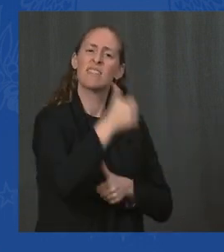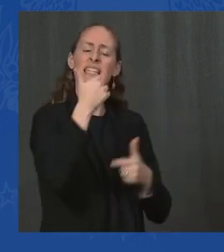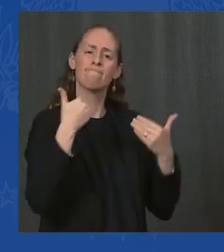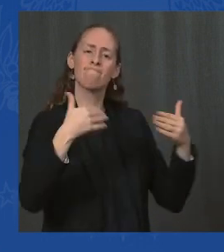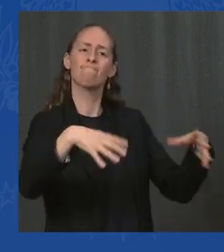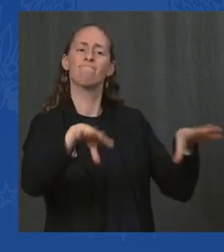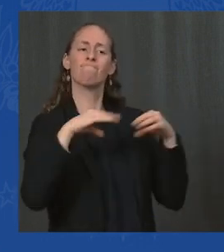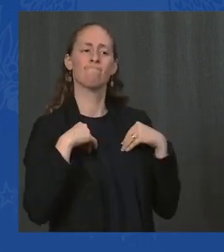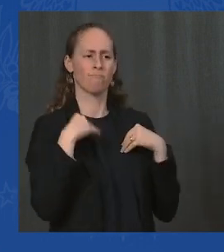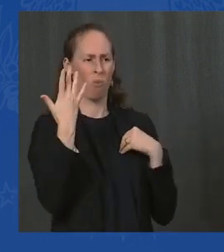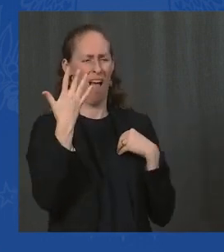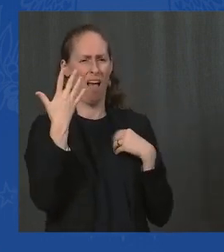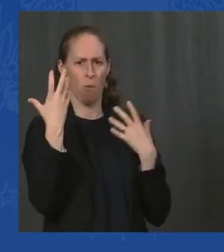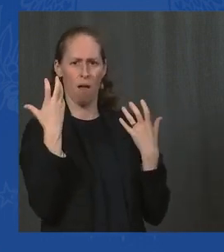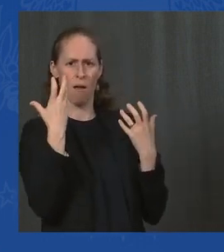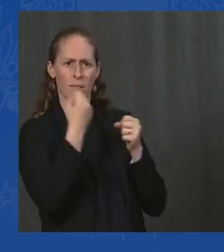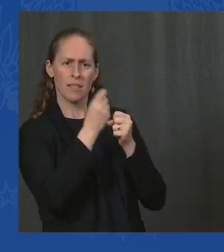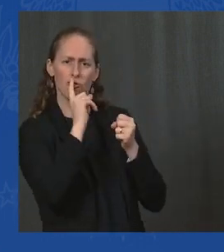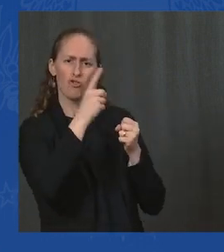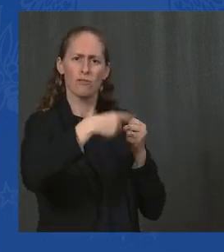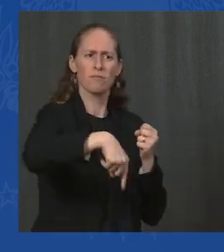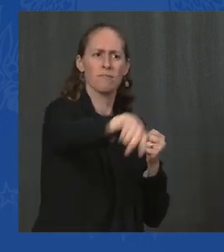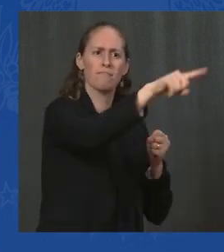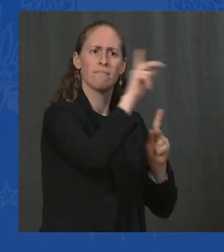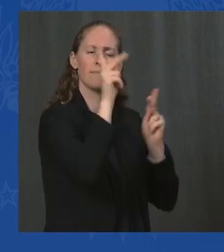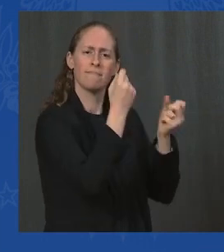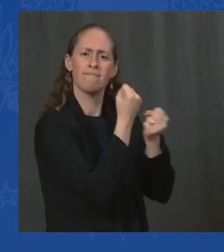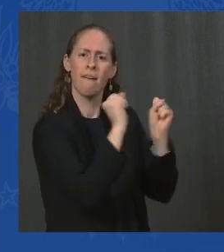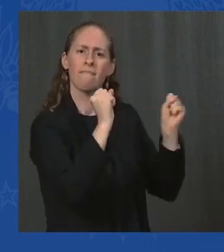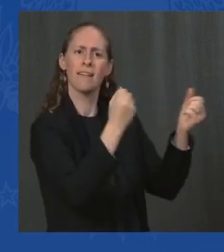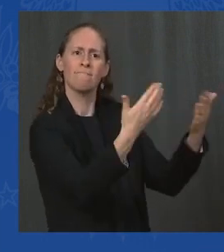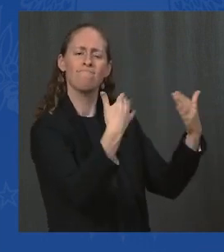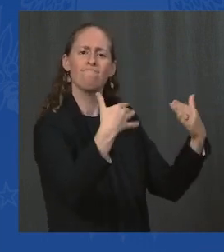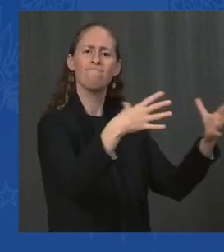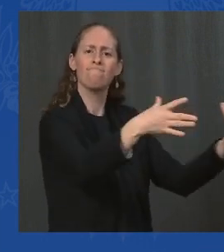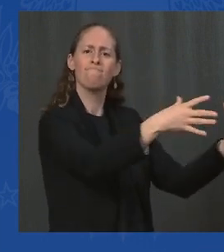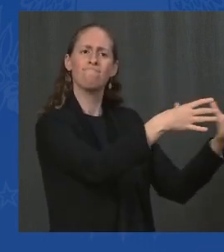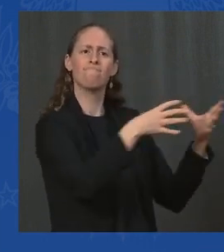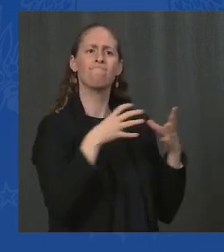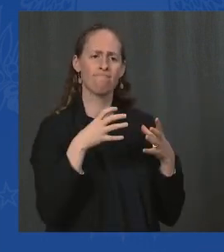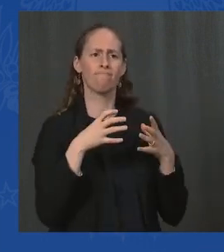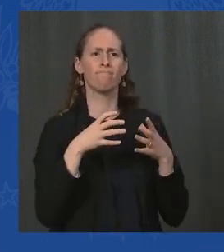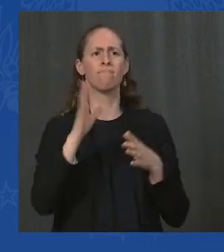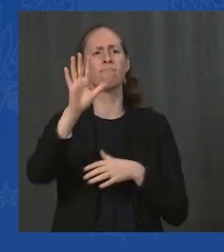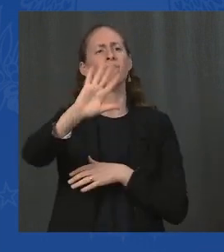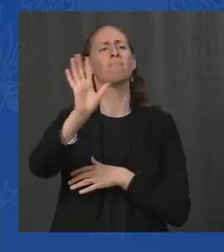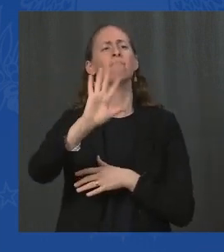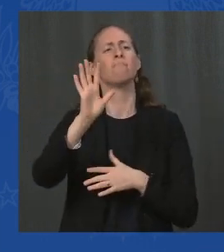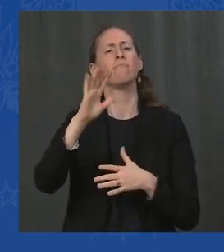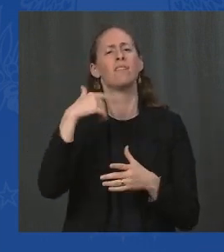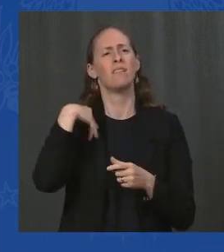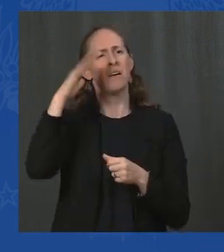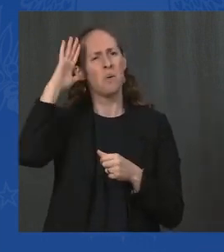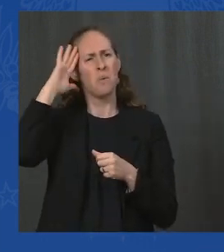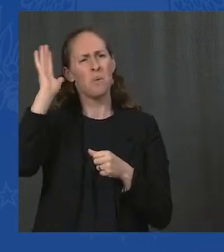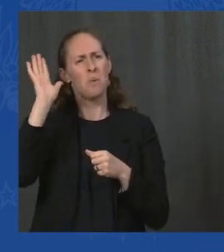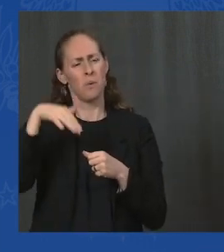of war, but in a mission of mercy. 20 service members were wounded in the service of this